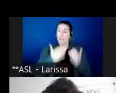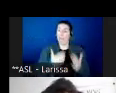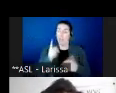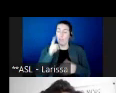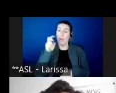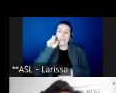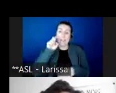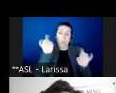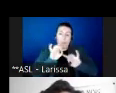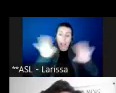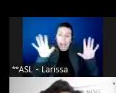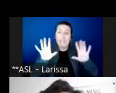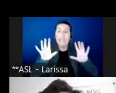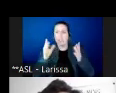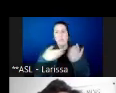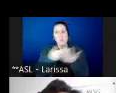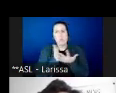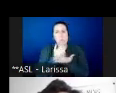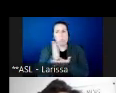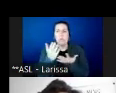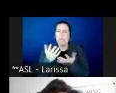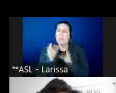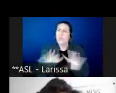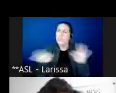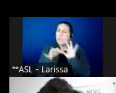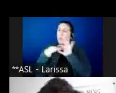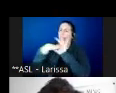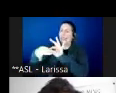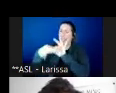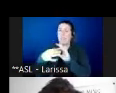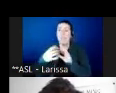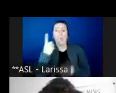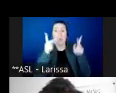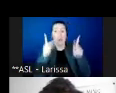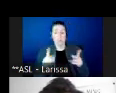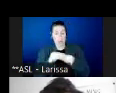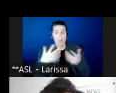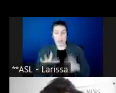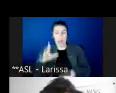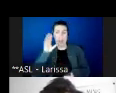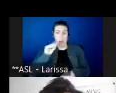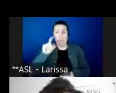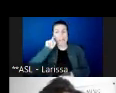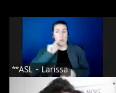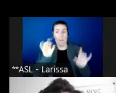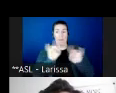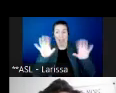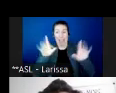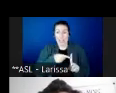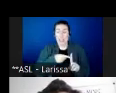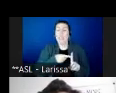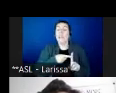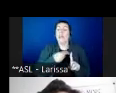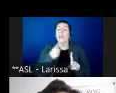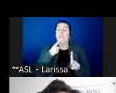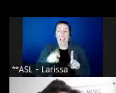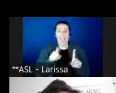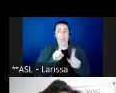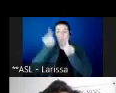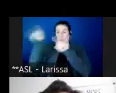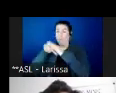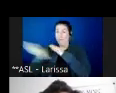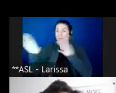community dialogue participants in the context of sexual violence described their experience of having to go to an emergency room for